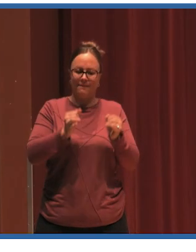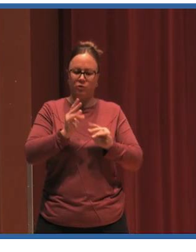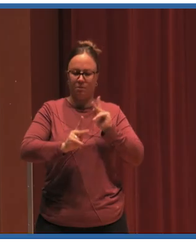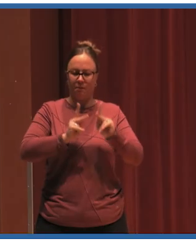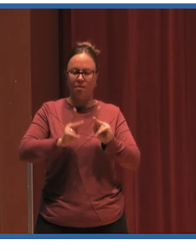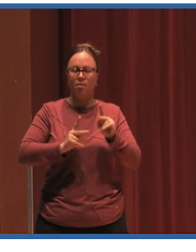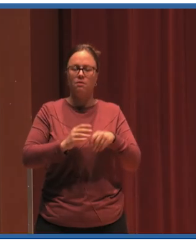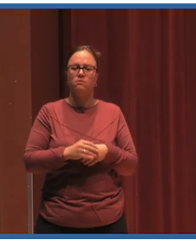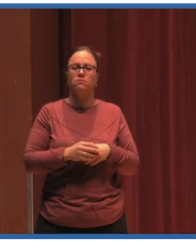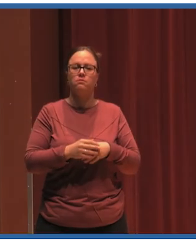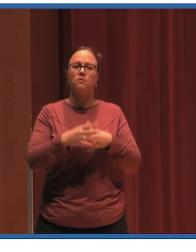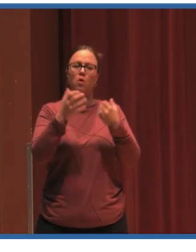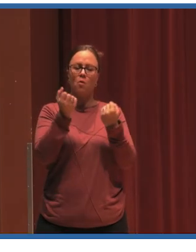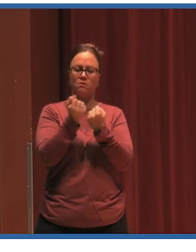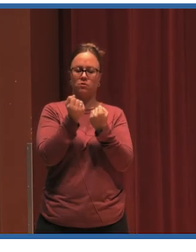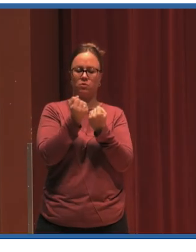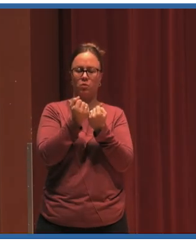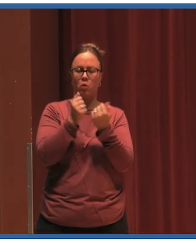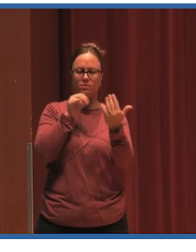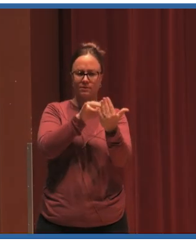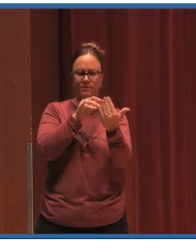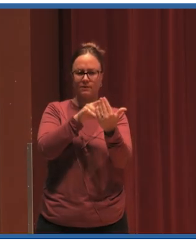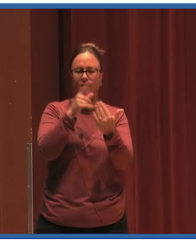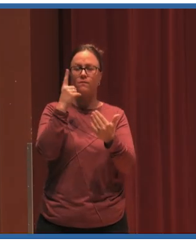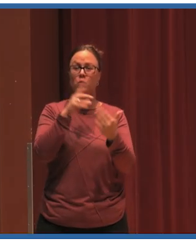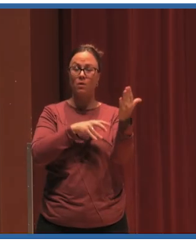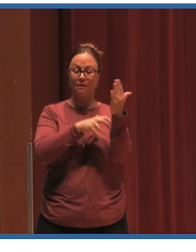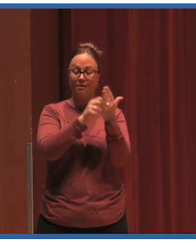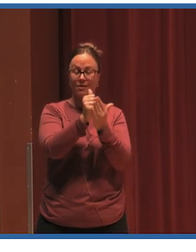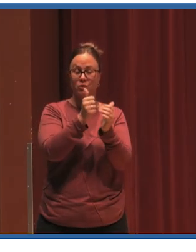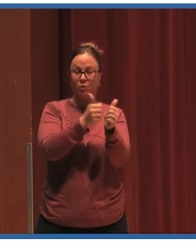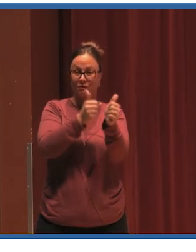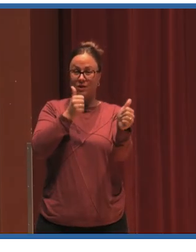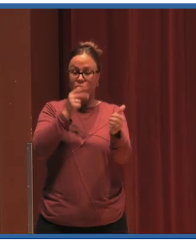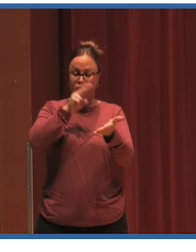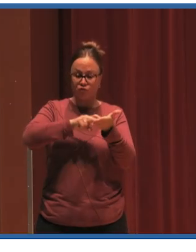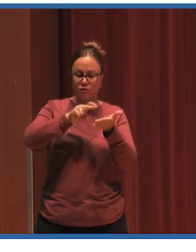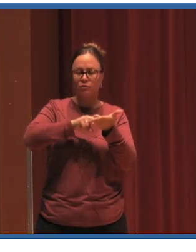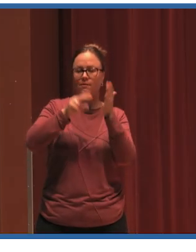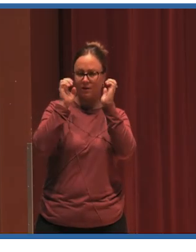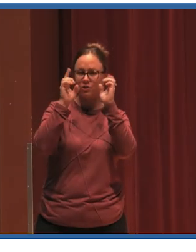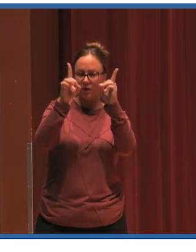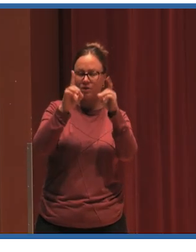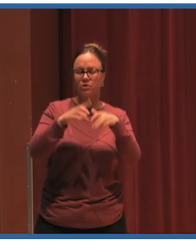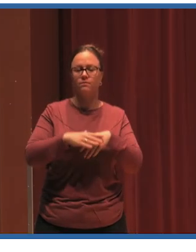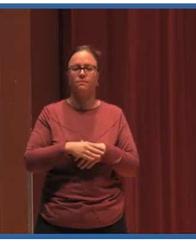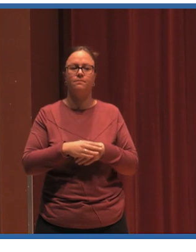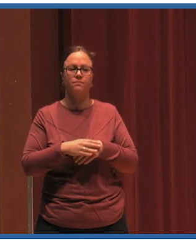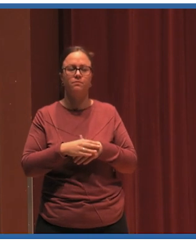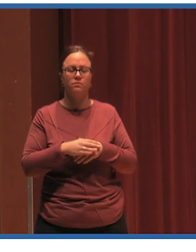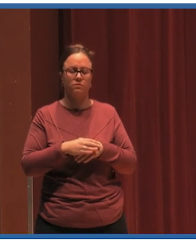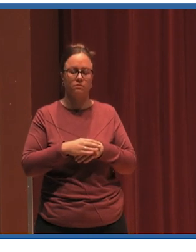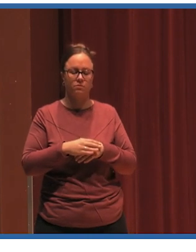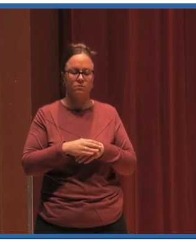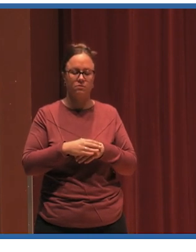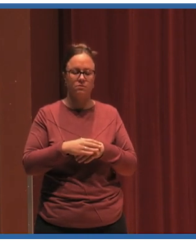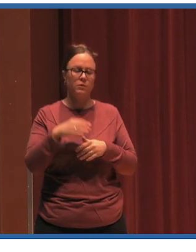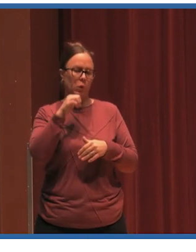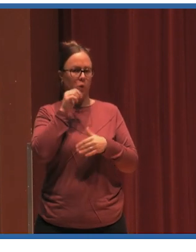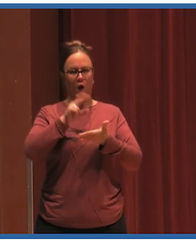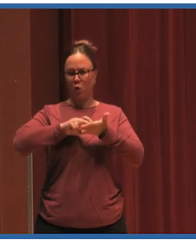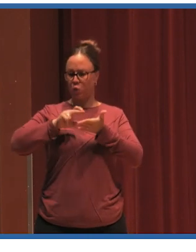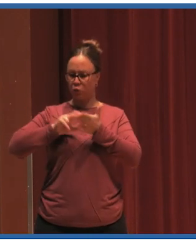support studies for cancer prevention, research, and education. We are a surveillance operation at the registry. We are not a